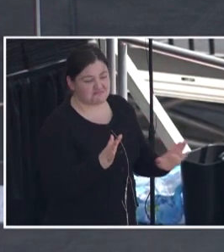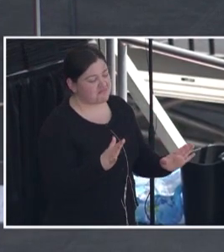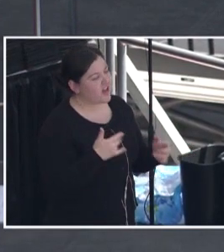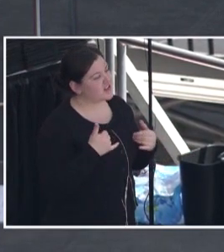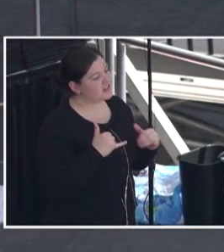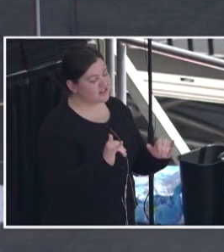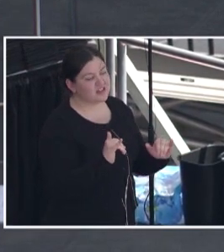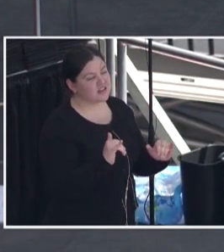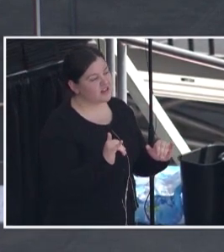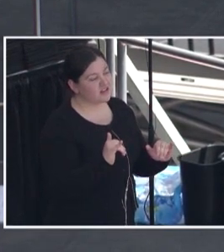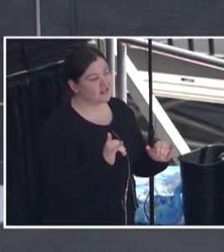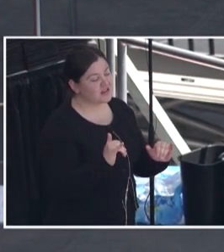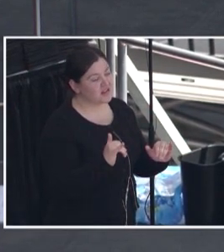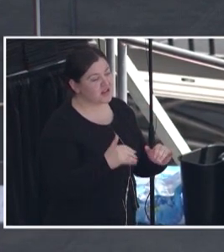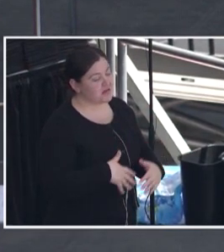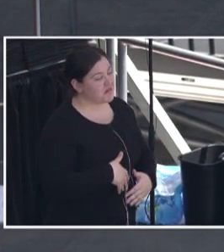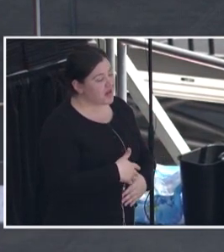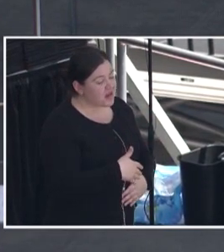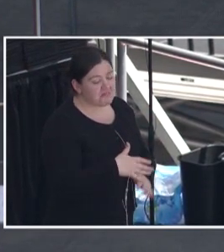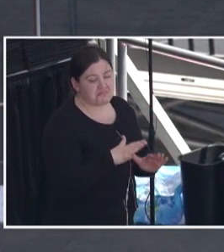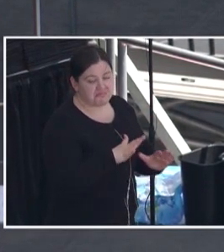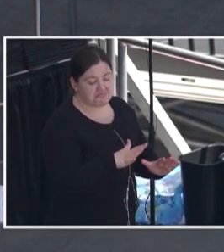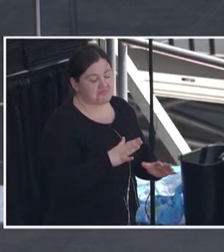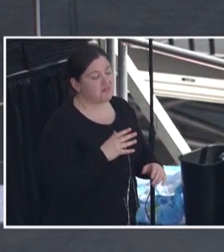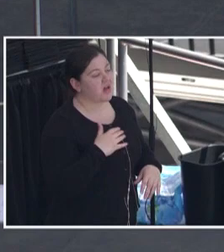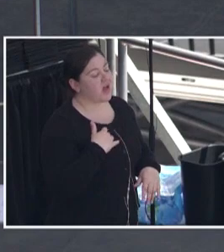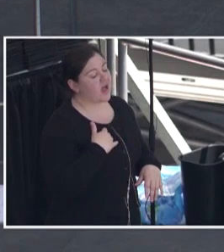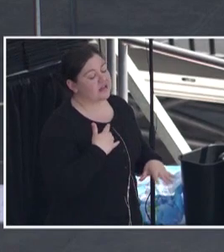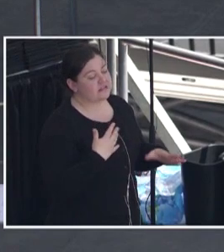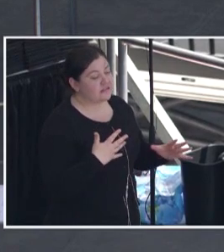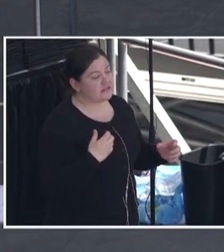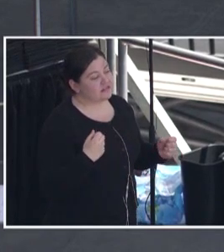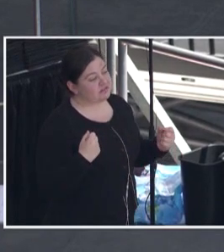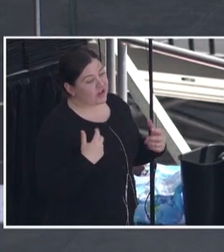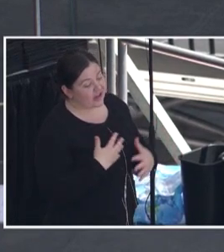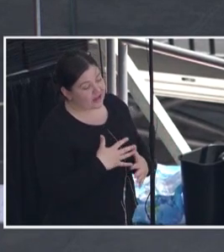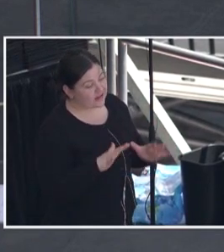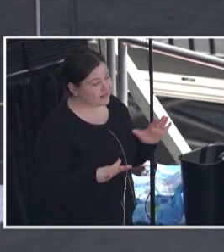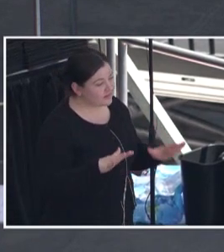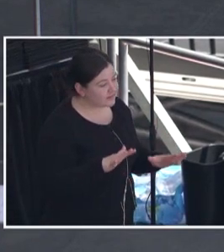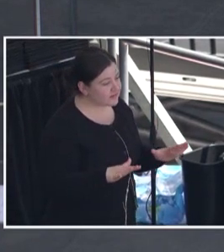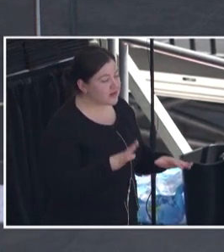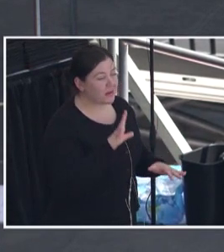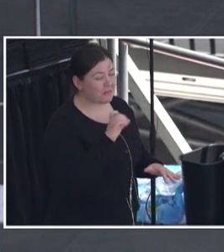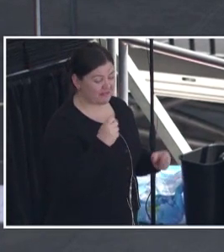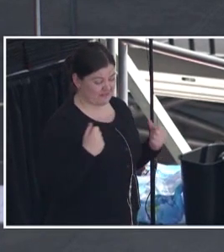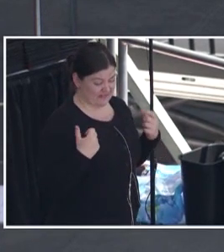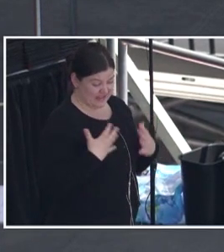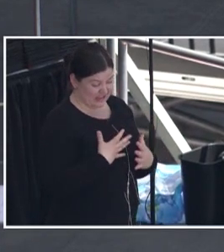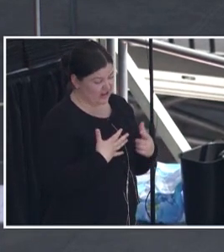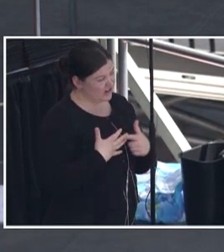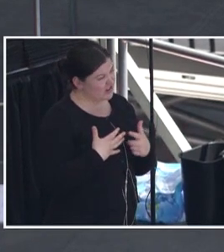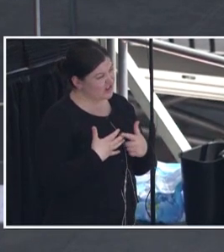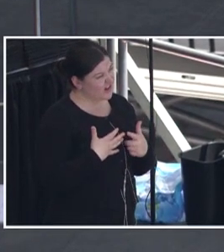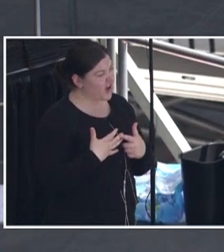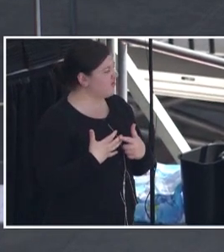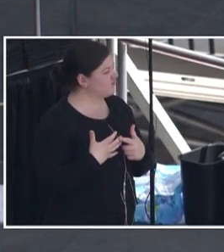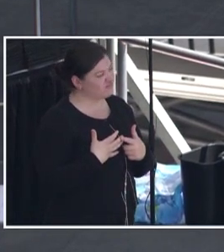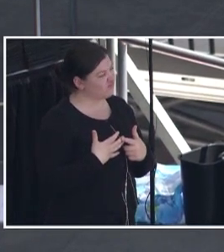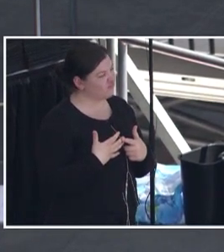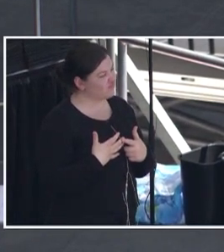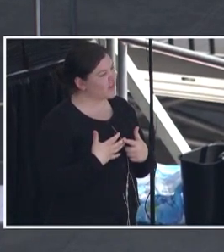enormous amount of fear to accept this responsibility, but fear has always been